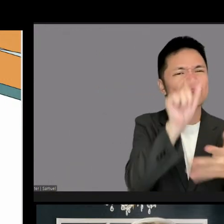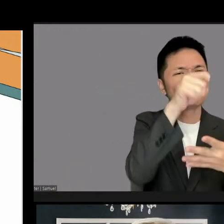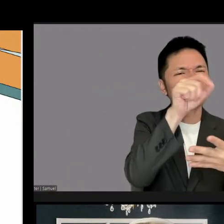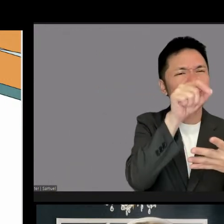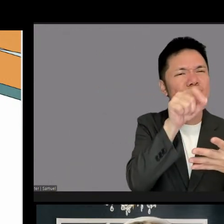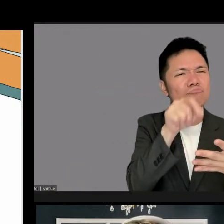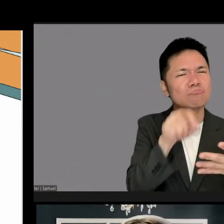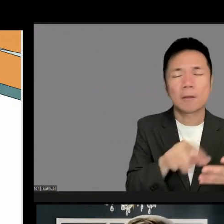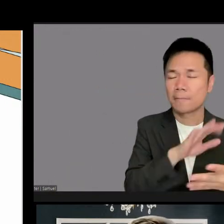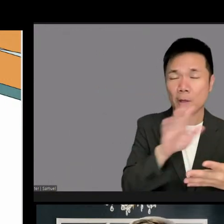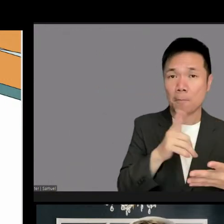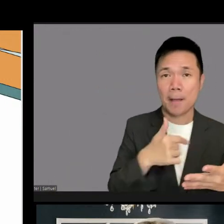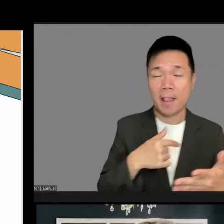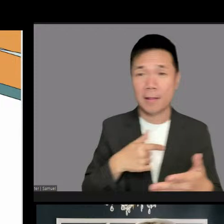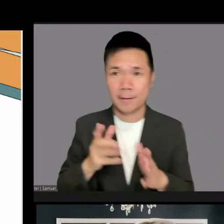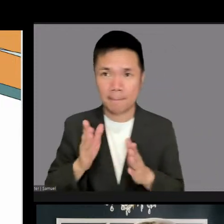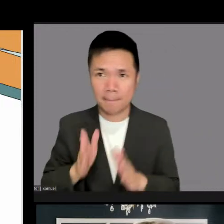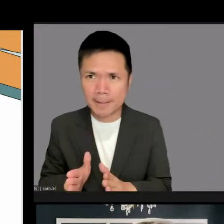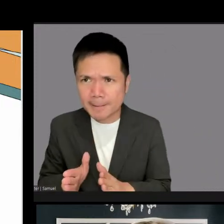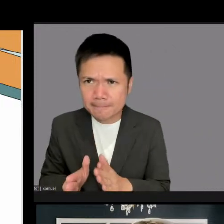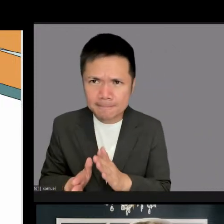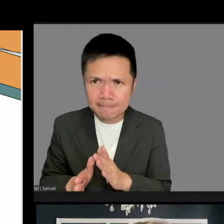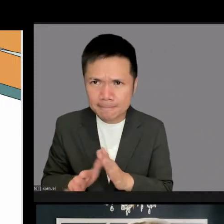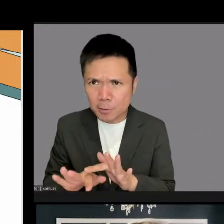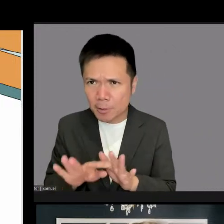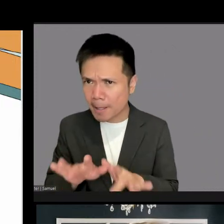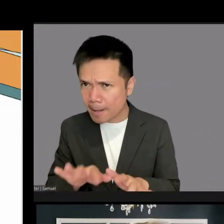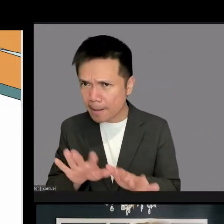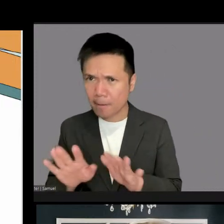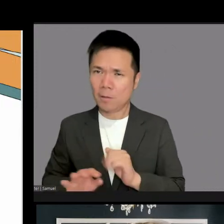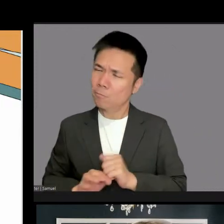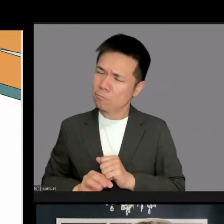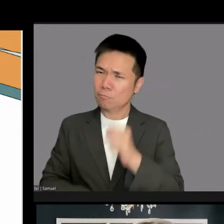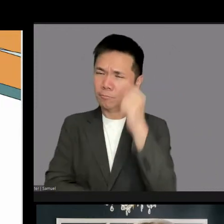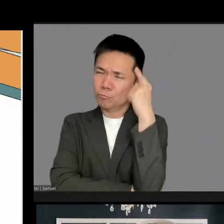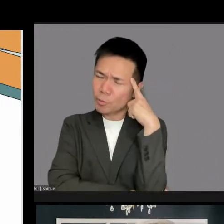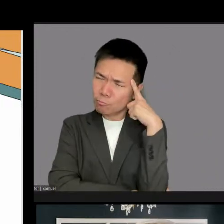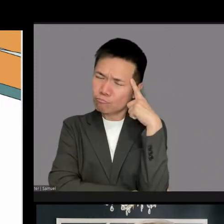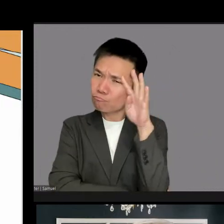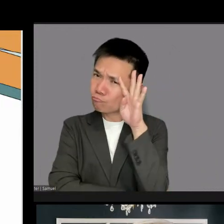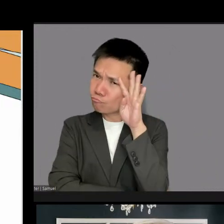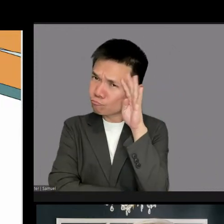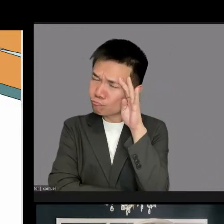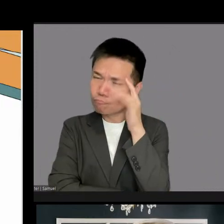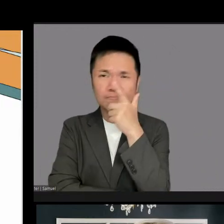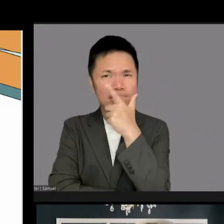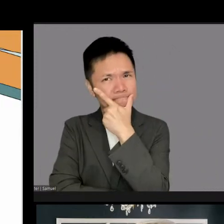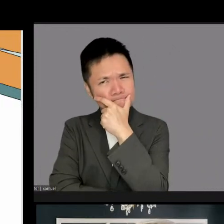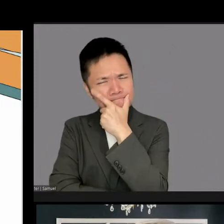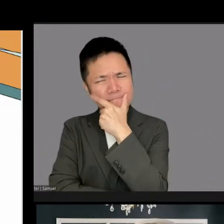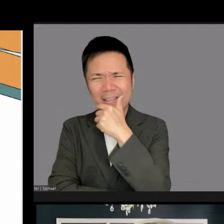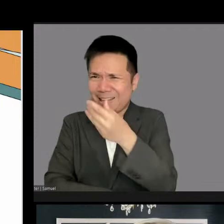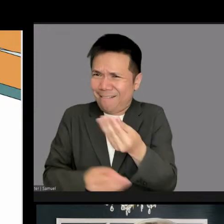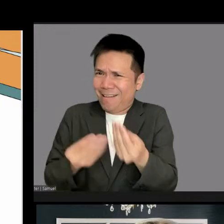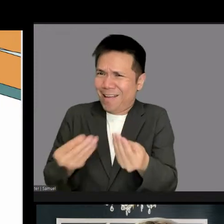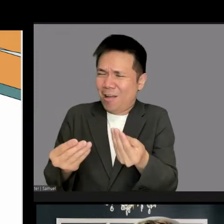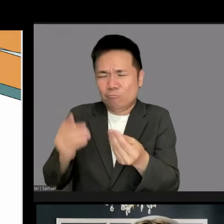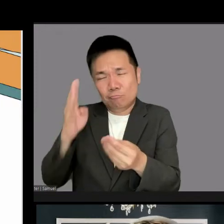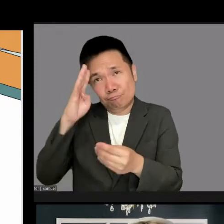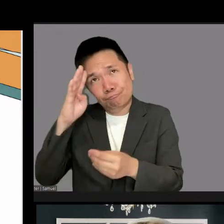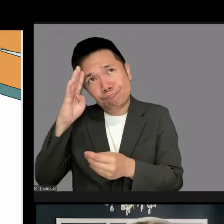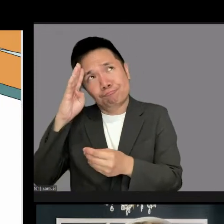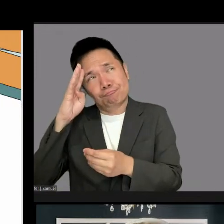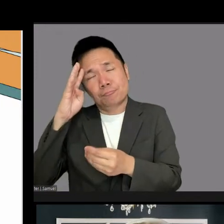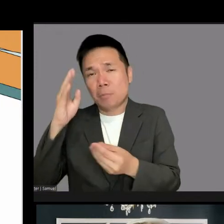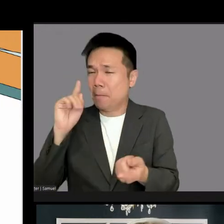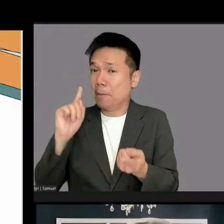with it as imperfect humans will. And then this can also shed some light on areas and considerations that you might not have thought